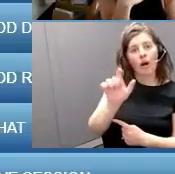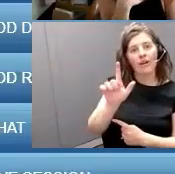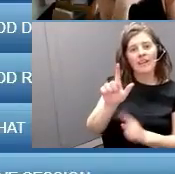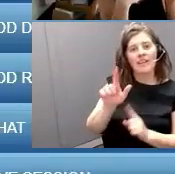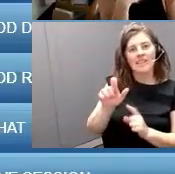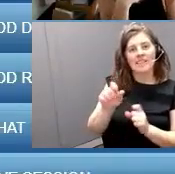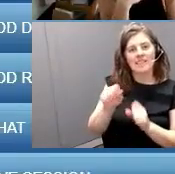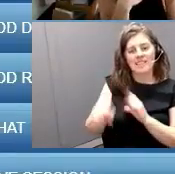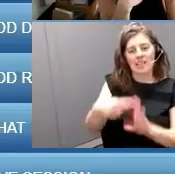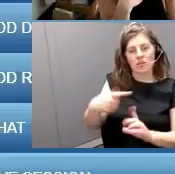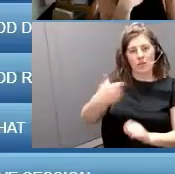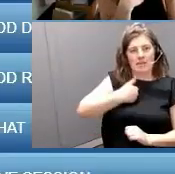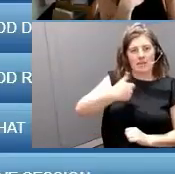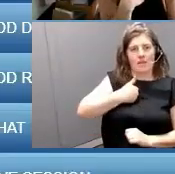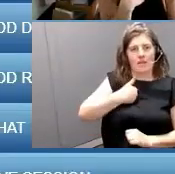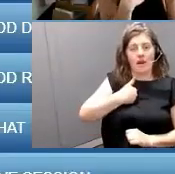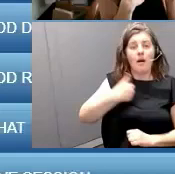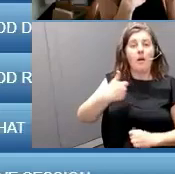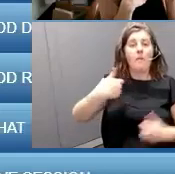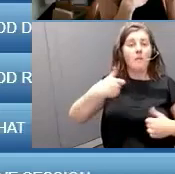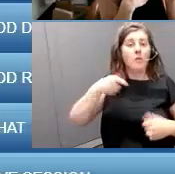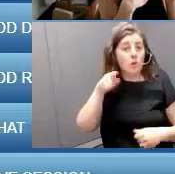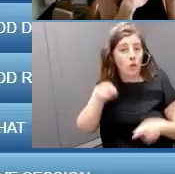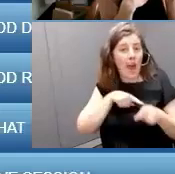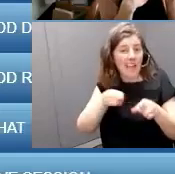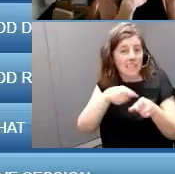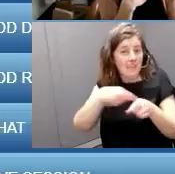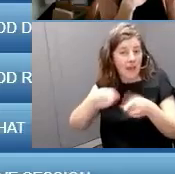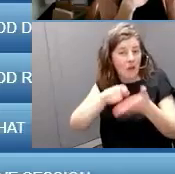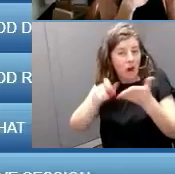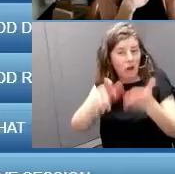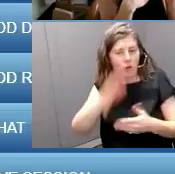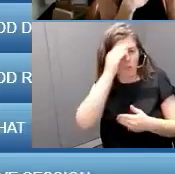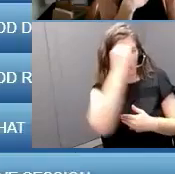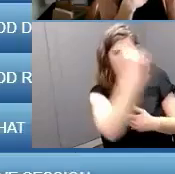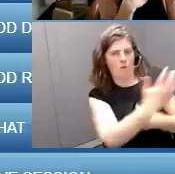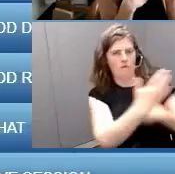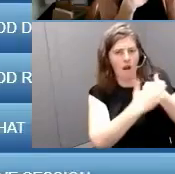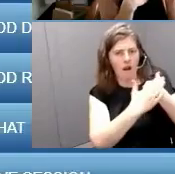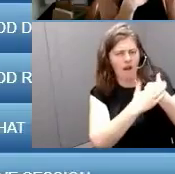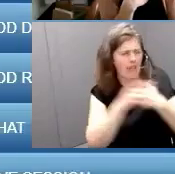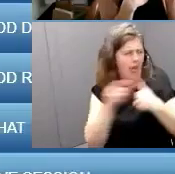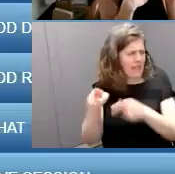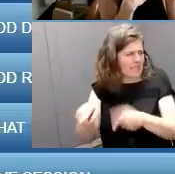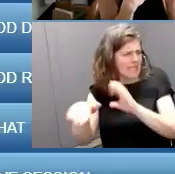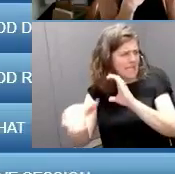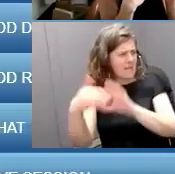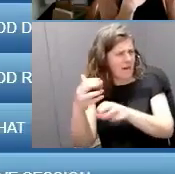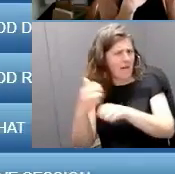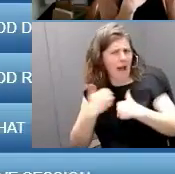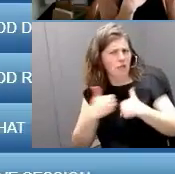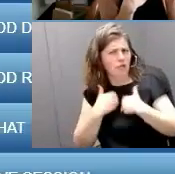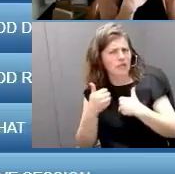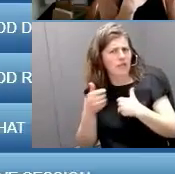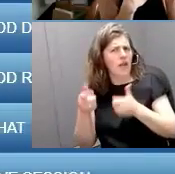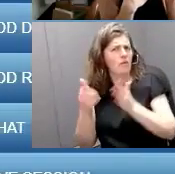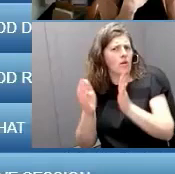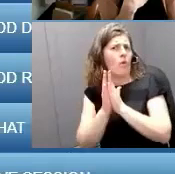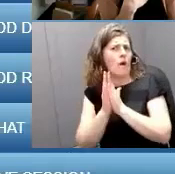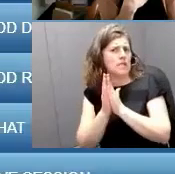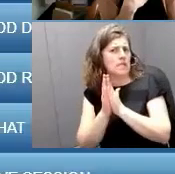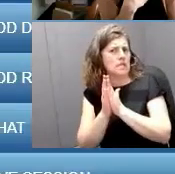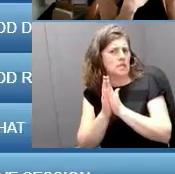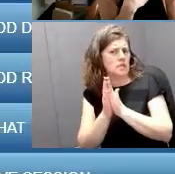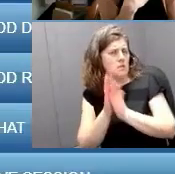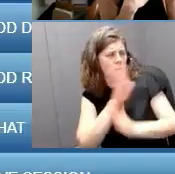themselves. You, as the main author, will, however, be notified that this email address requested your